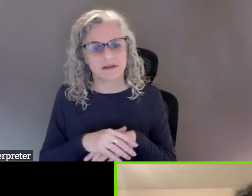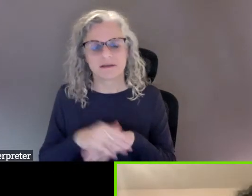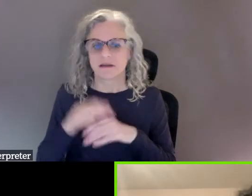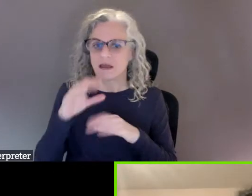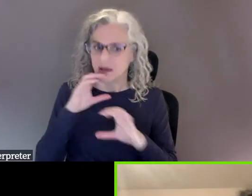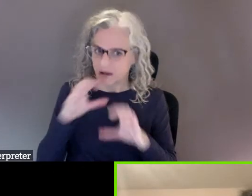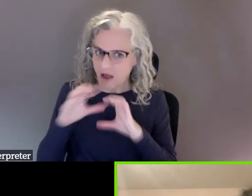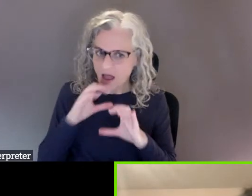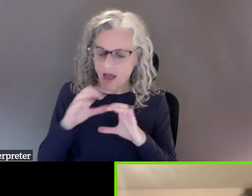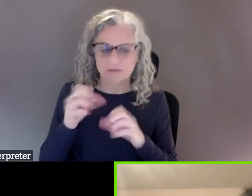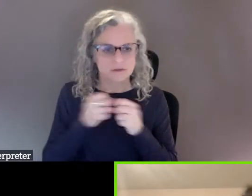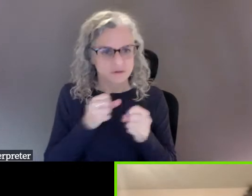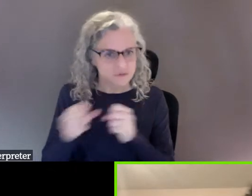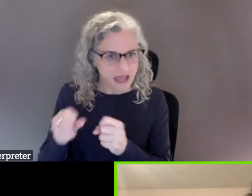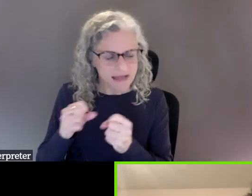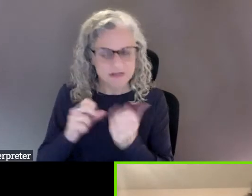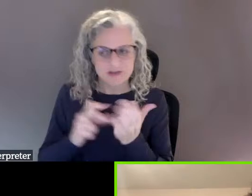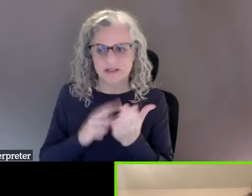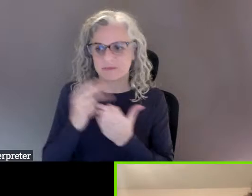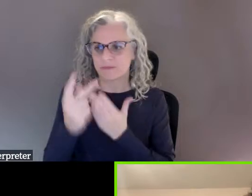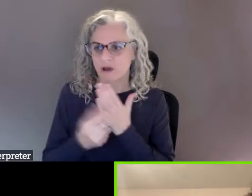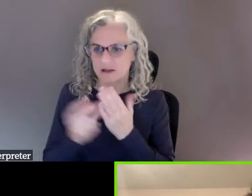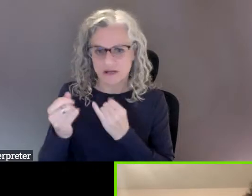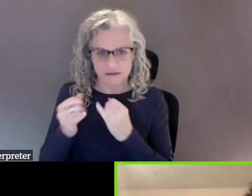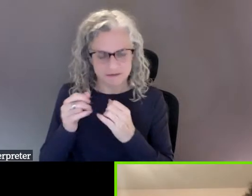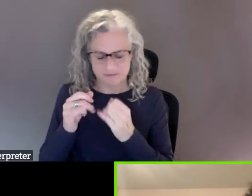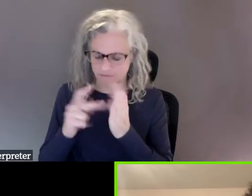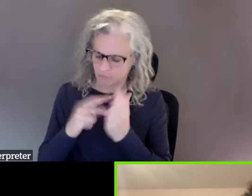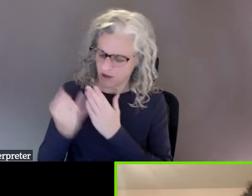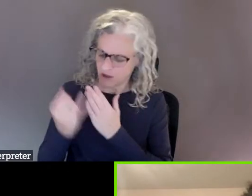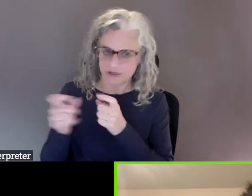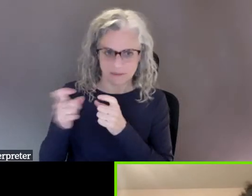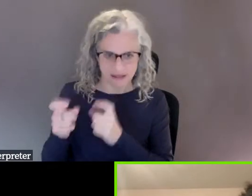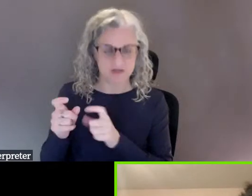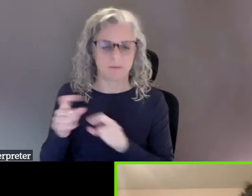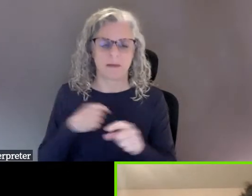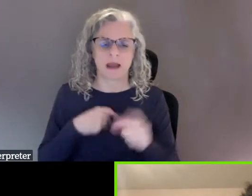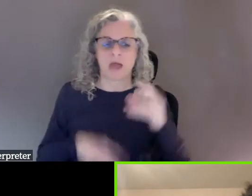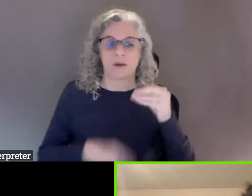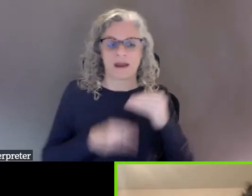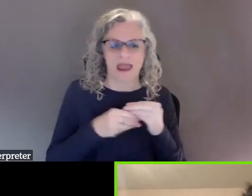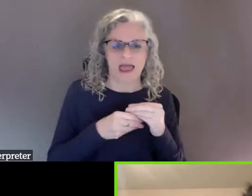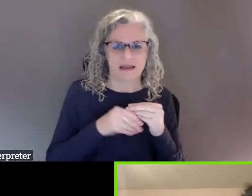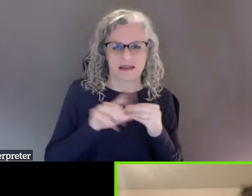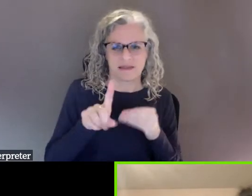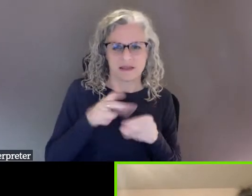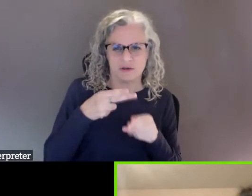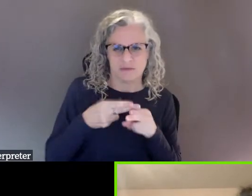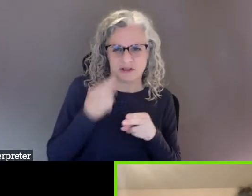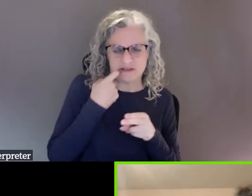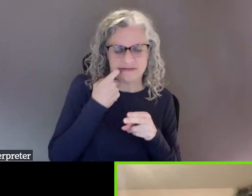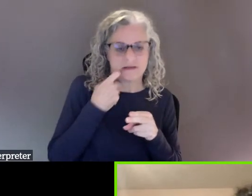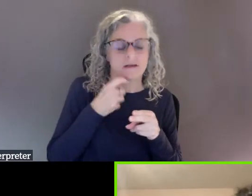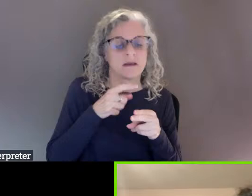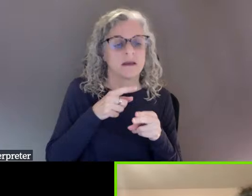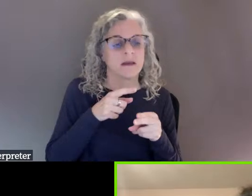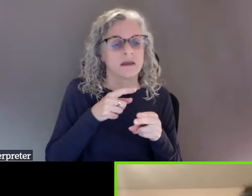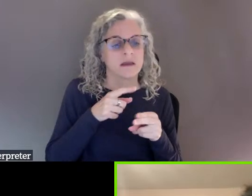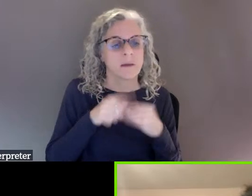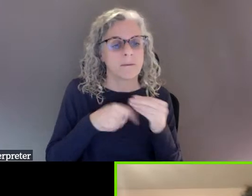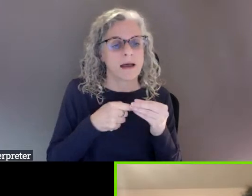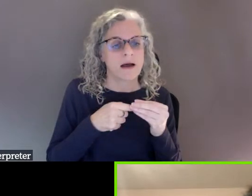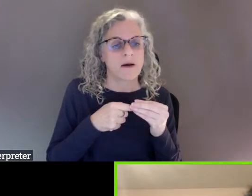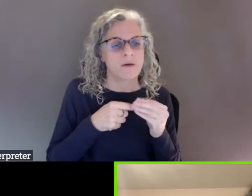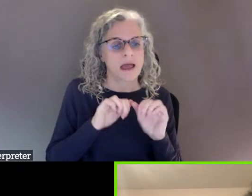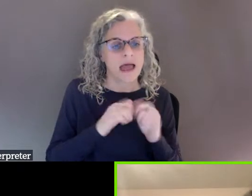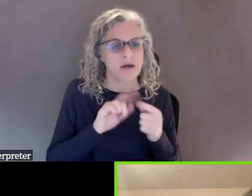project management. What I really wanted to talk about was this element that she touched on at the end of how you kind of mobilize